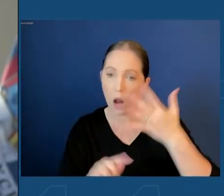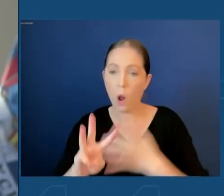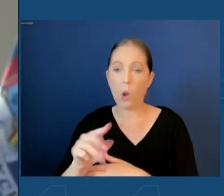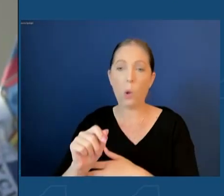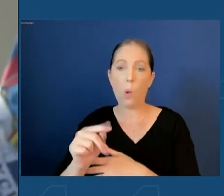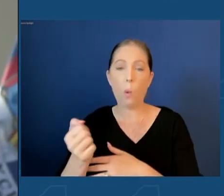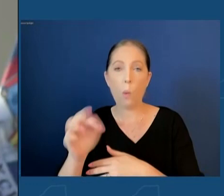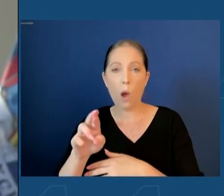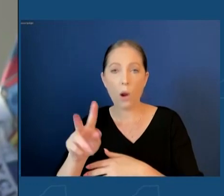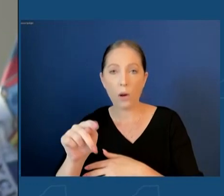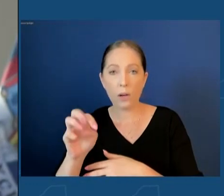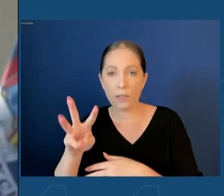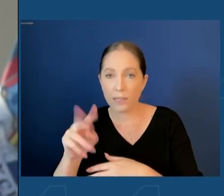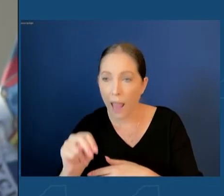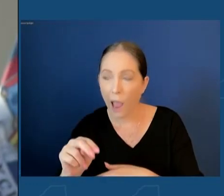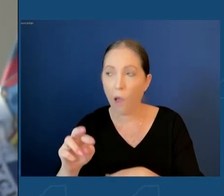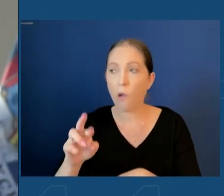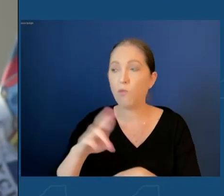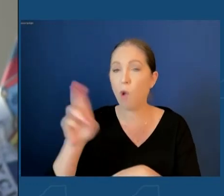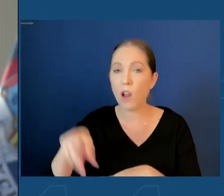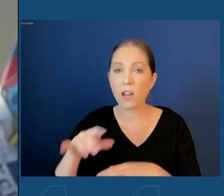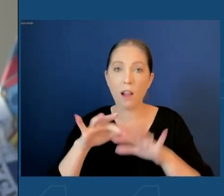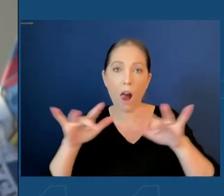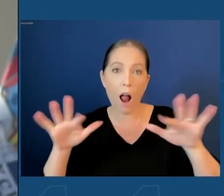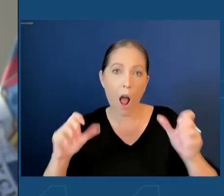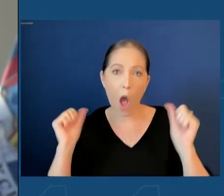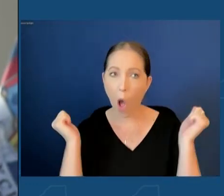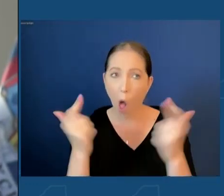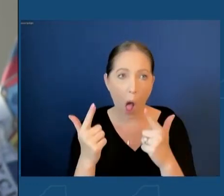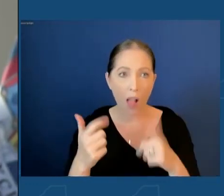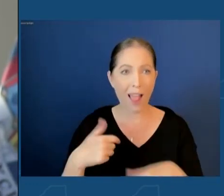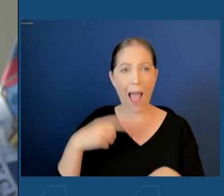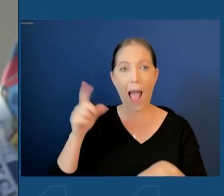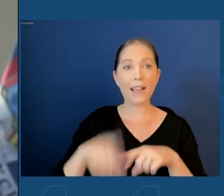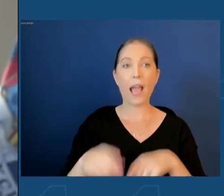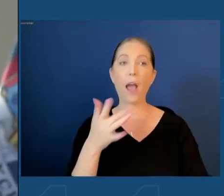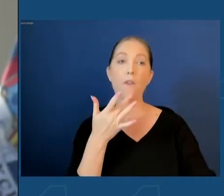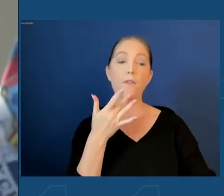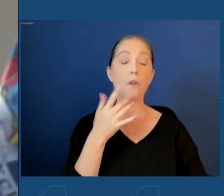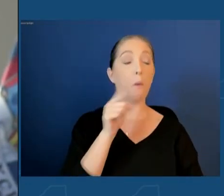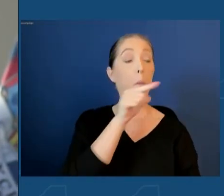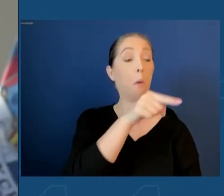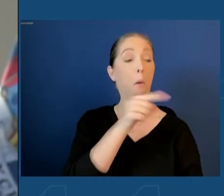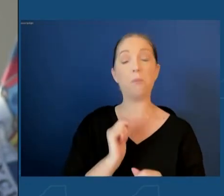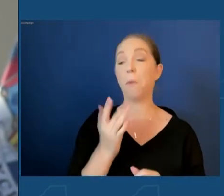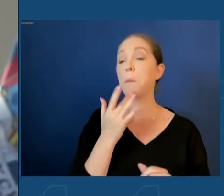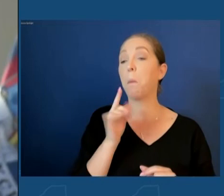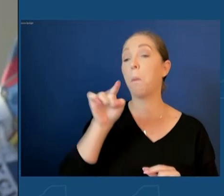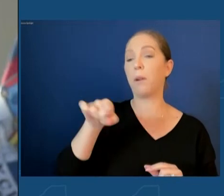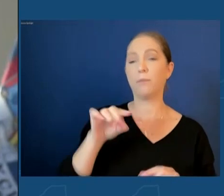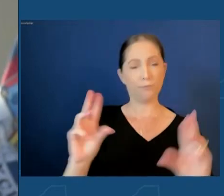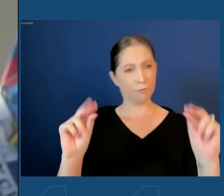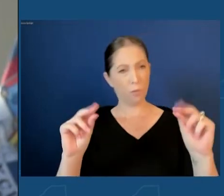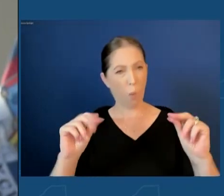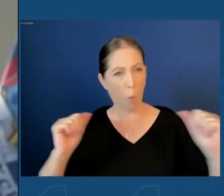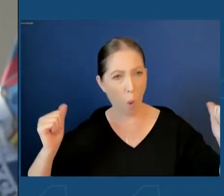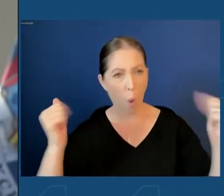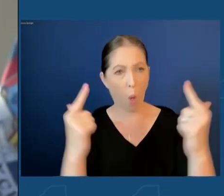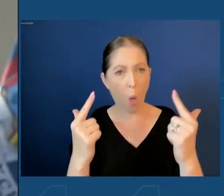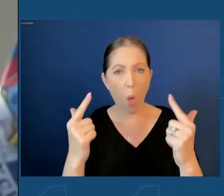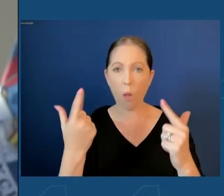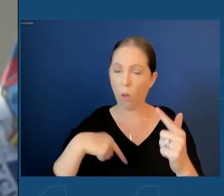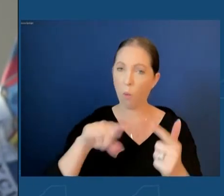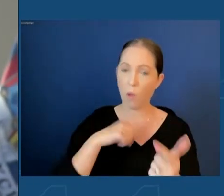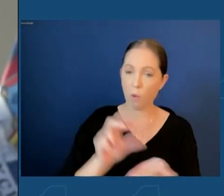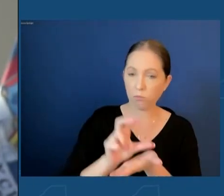not leaving anybody out. I'm not allowed to play favorites as governor, and I'm not going to. We're going to make sure we have the resources to support all these